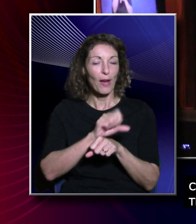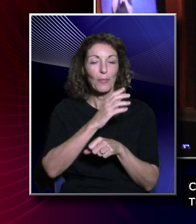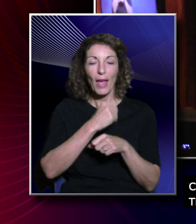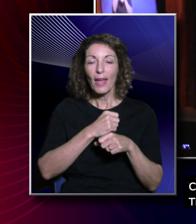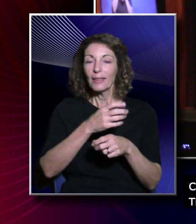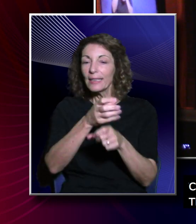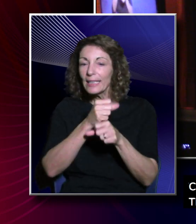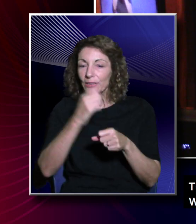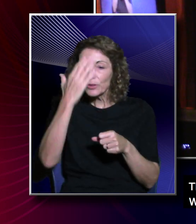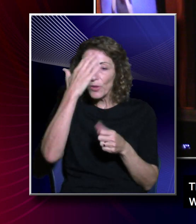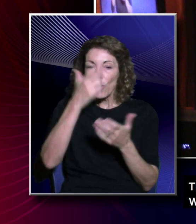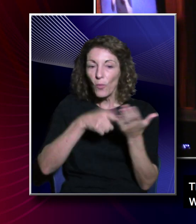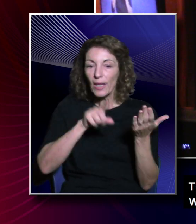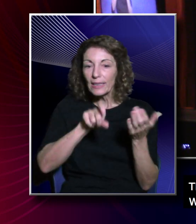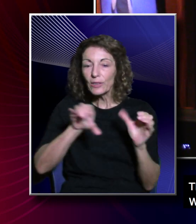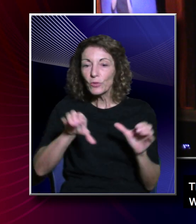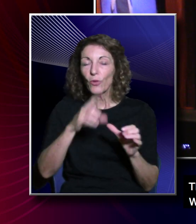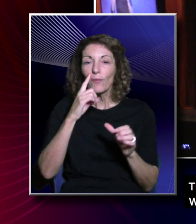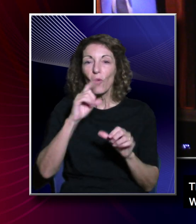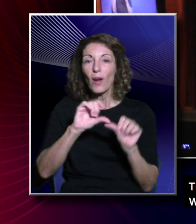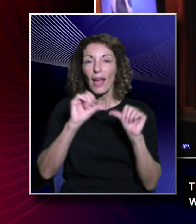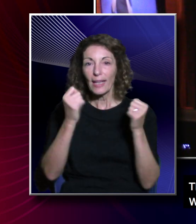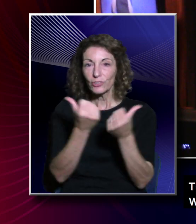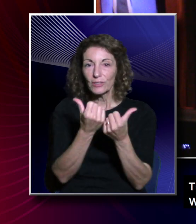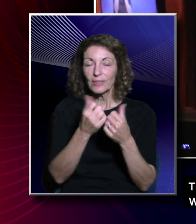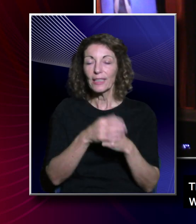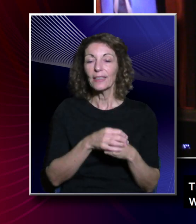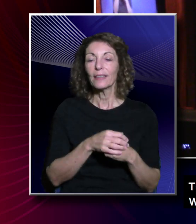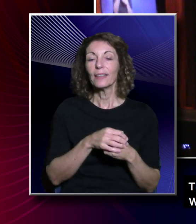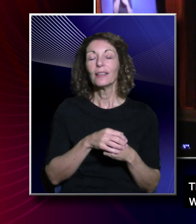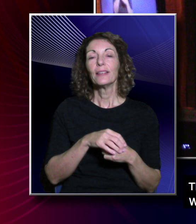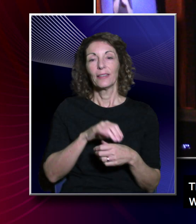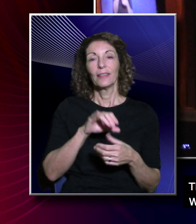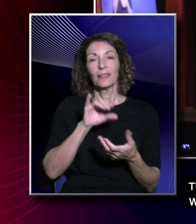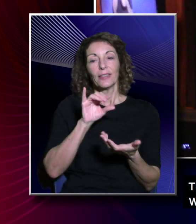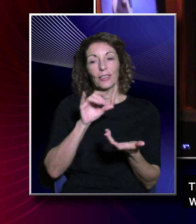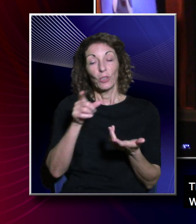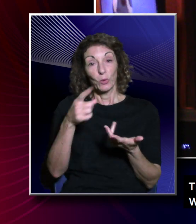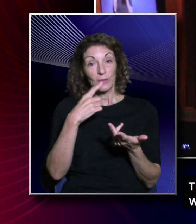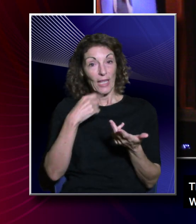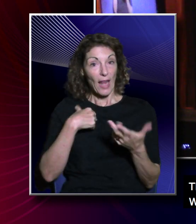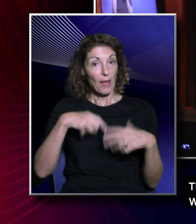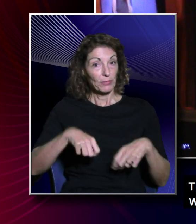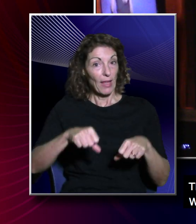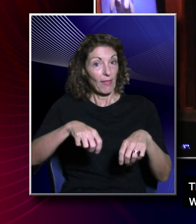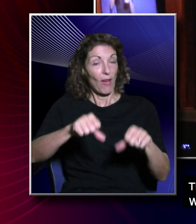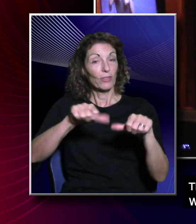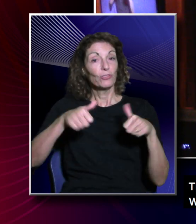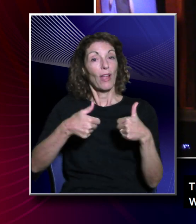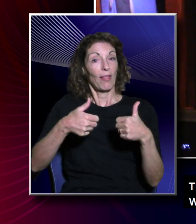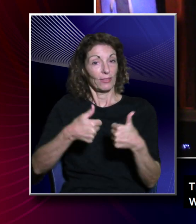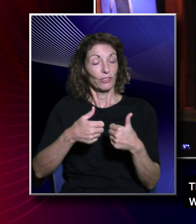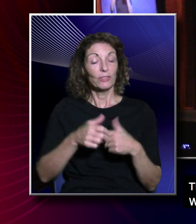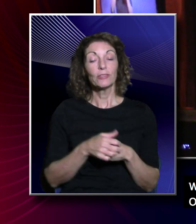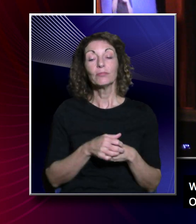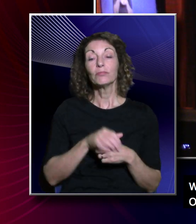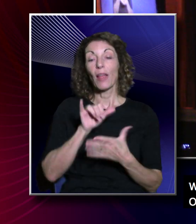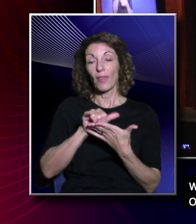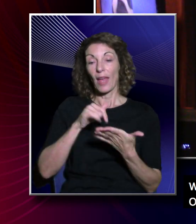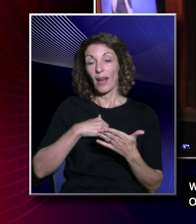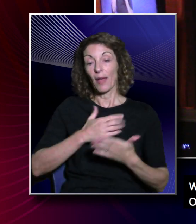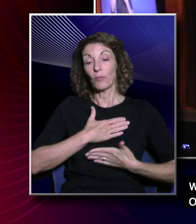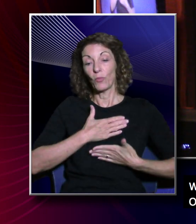need to do with the agency, that I'm taking on challenges, that I'm willing to work